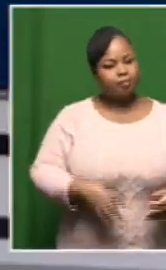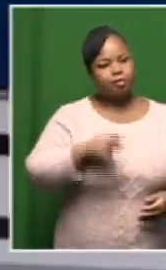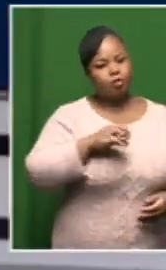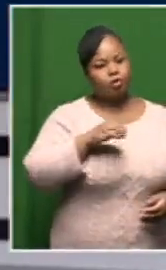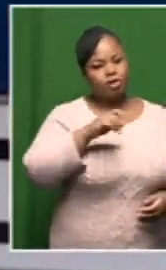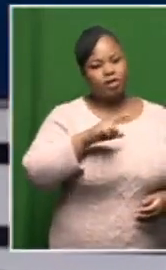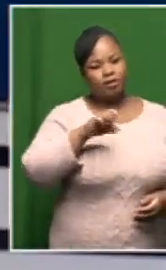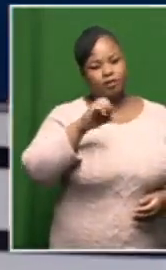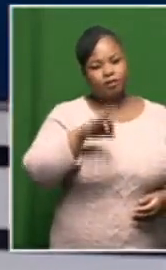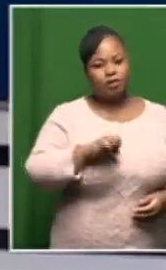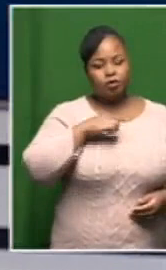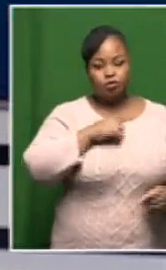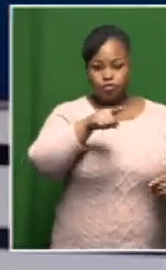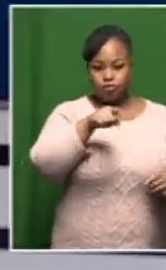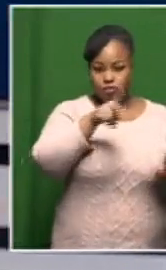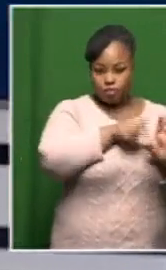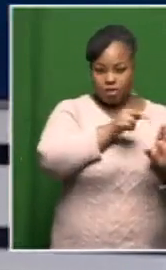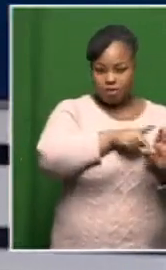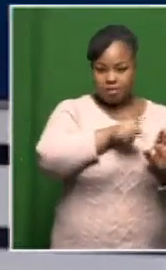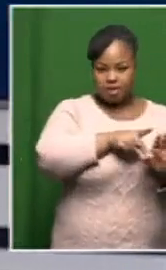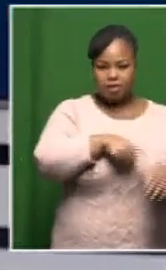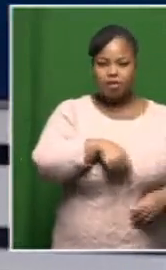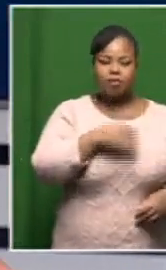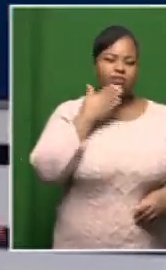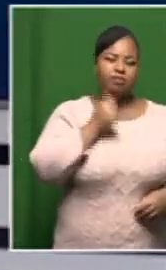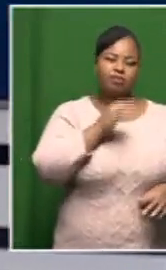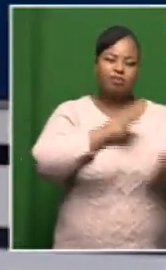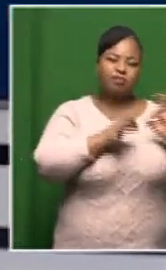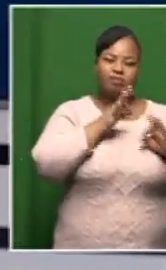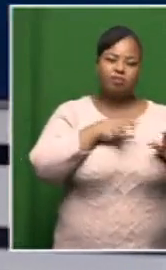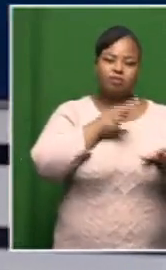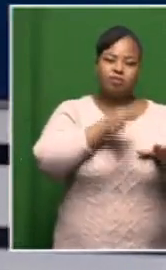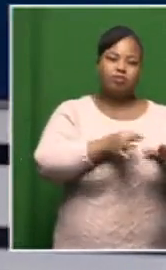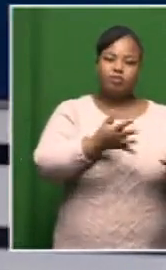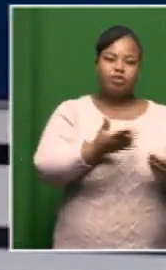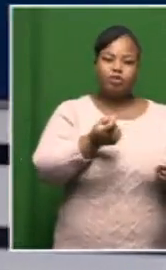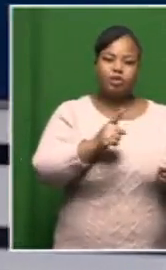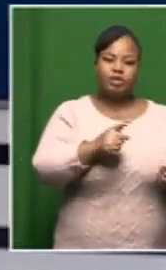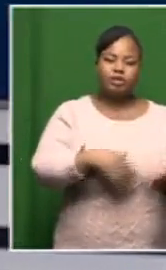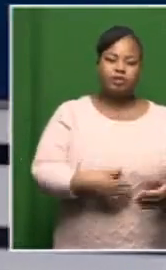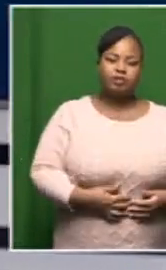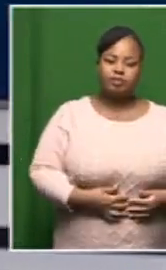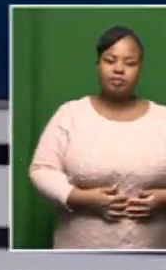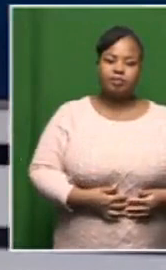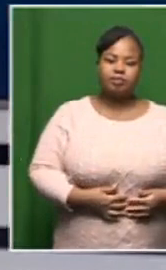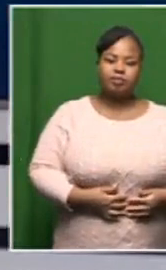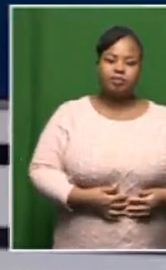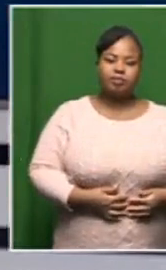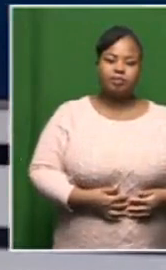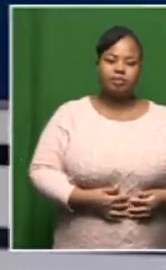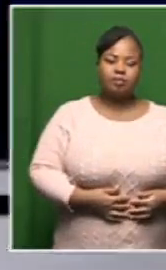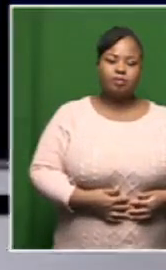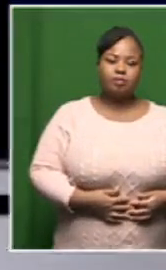about, you are one of the artists participating at the exhibition. What was your contribution? What was your art